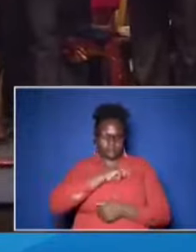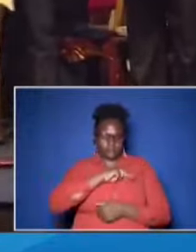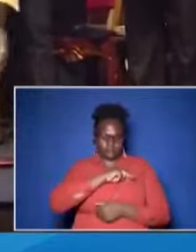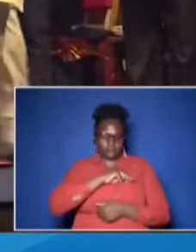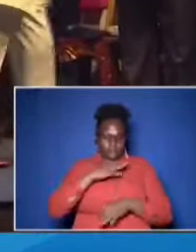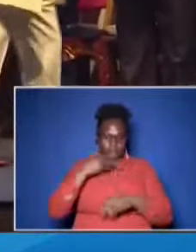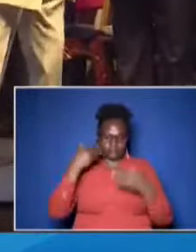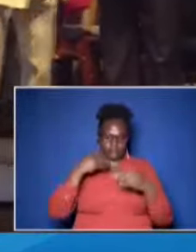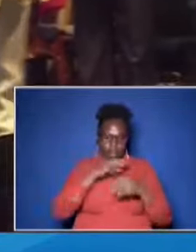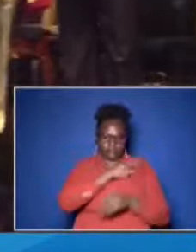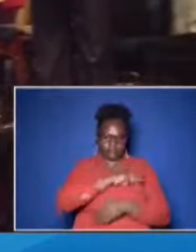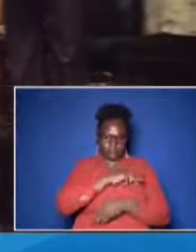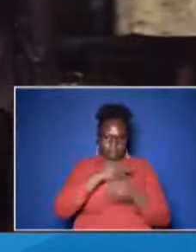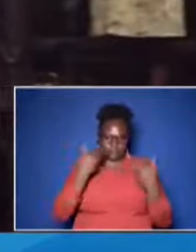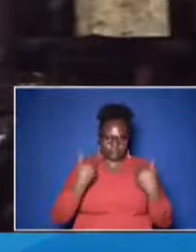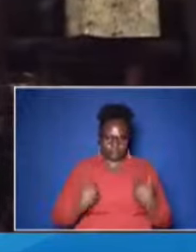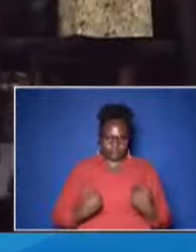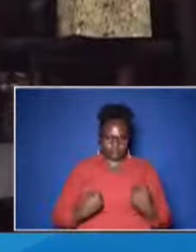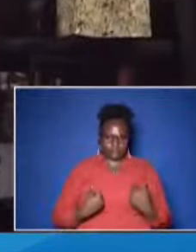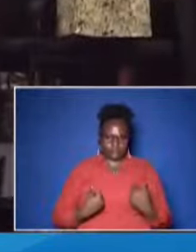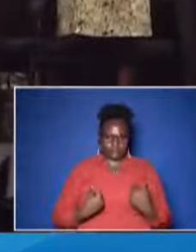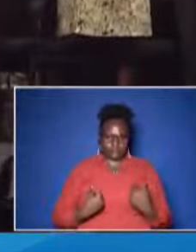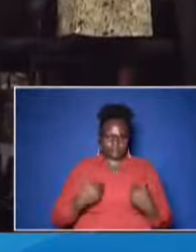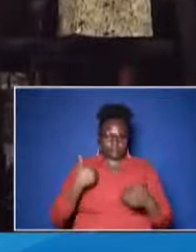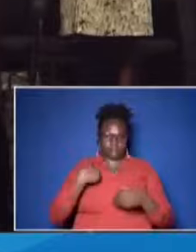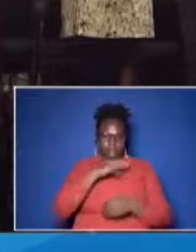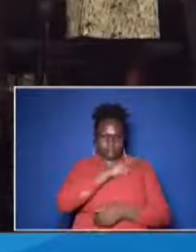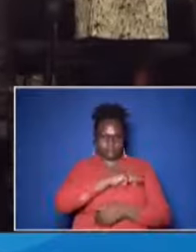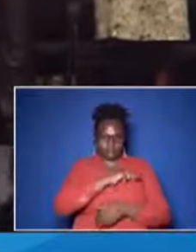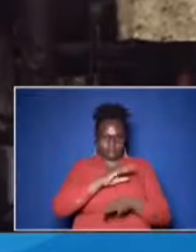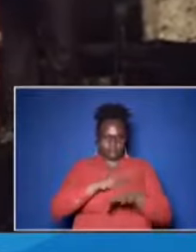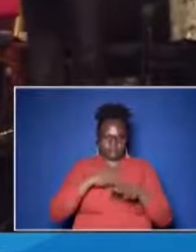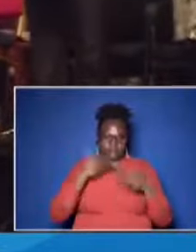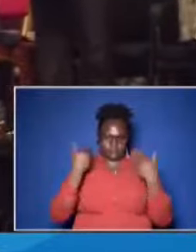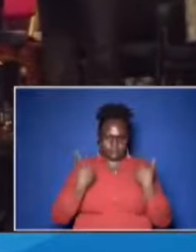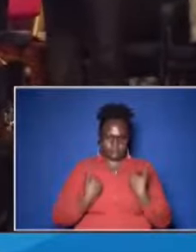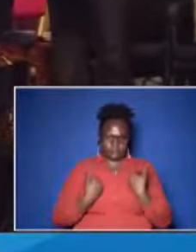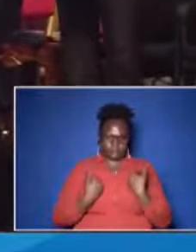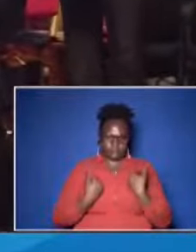have mercy on me have mercy on